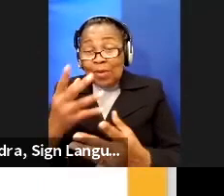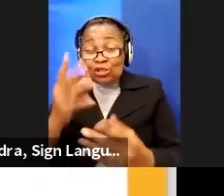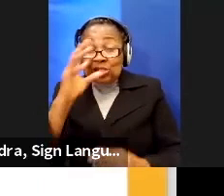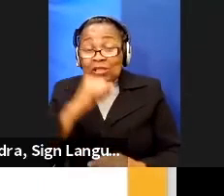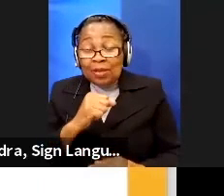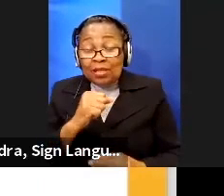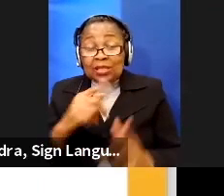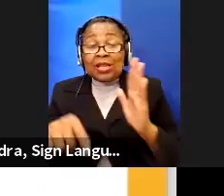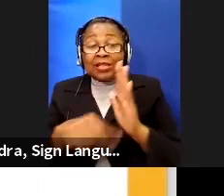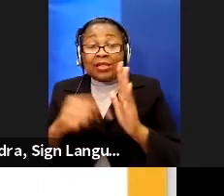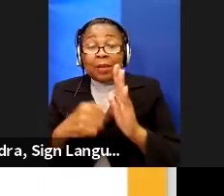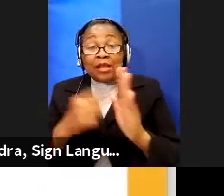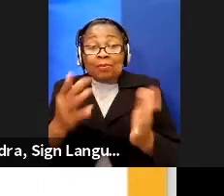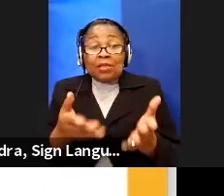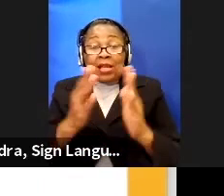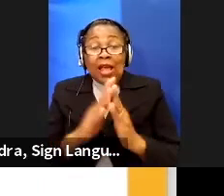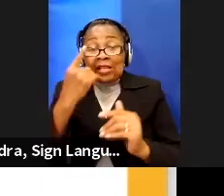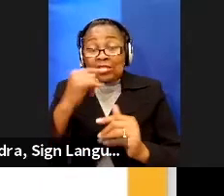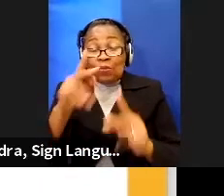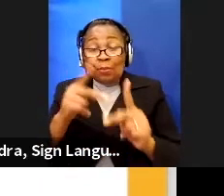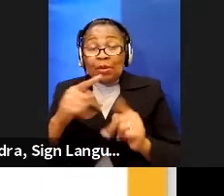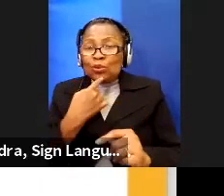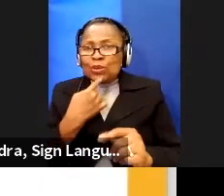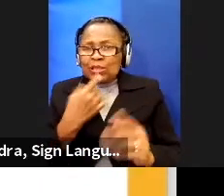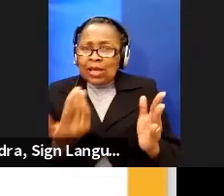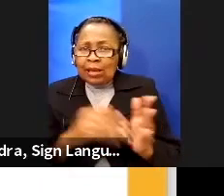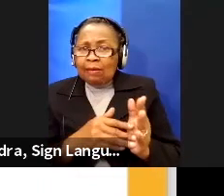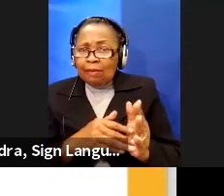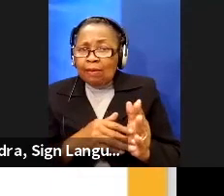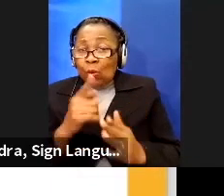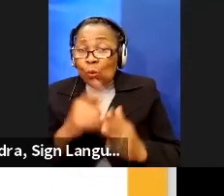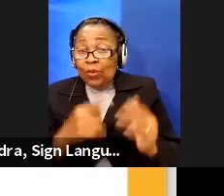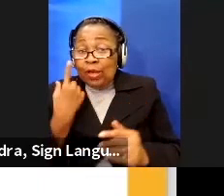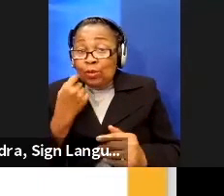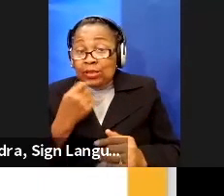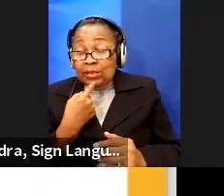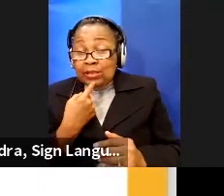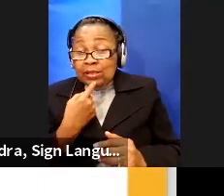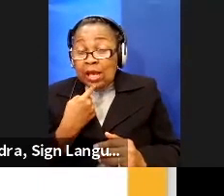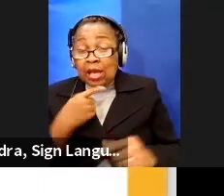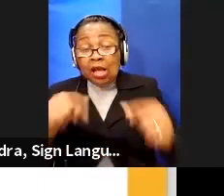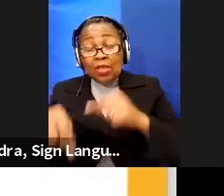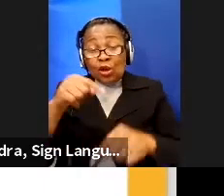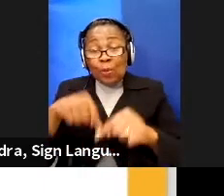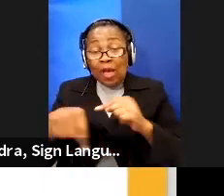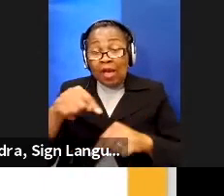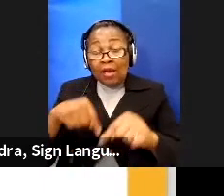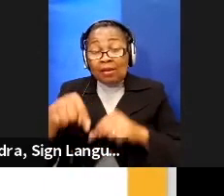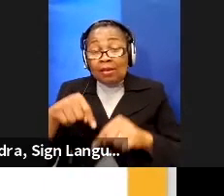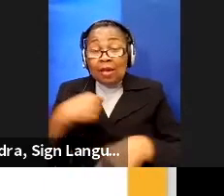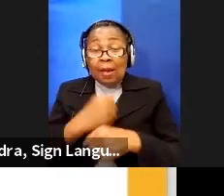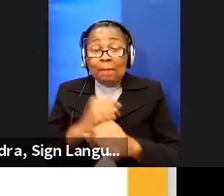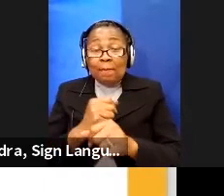ask for people to repeat what they said. They can go back and make